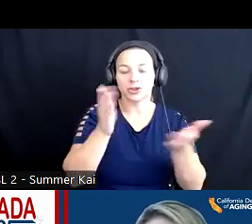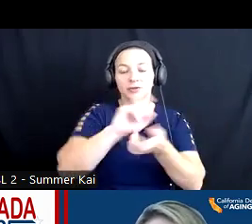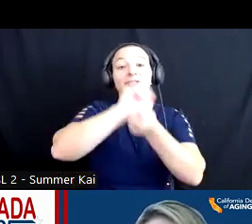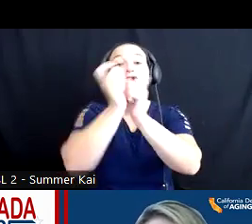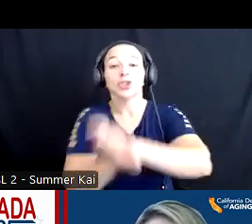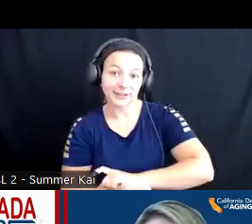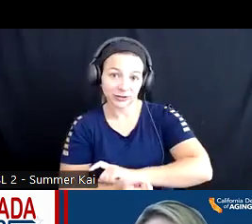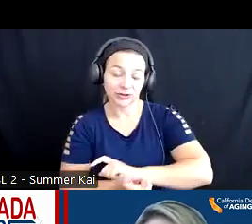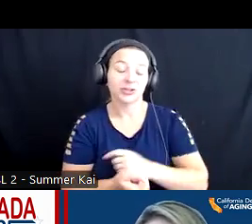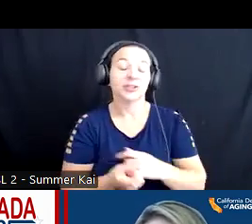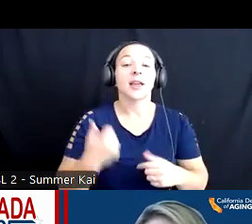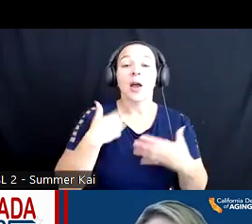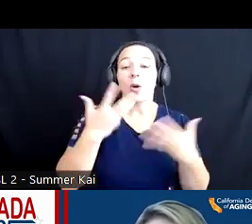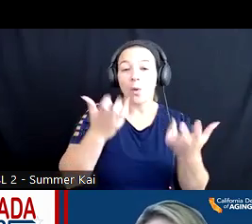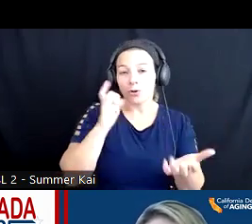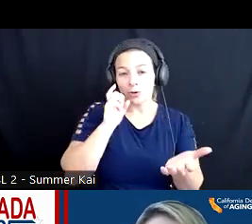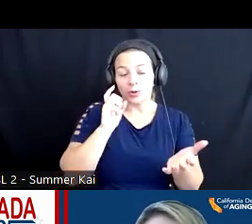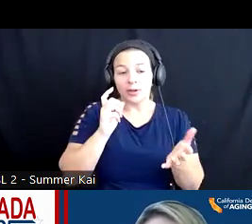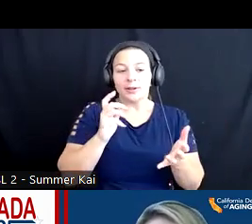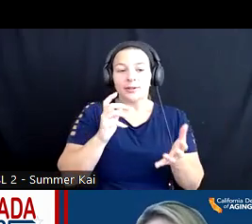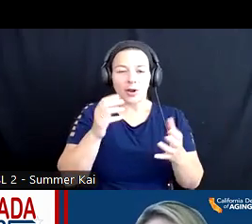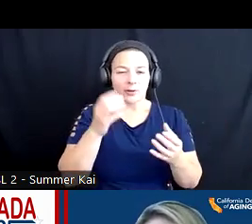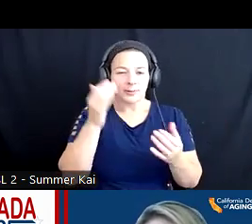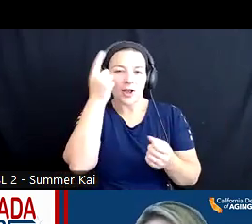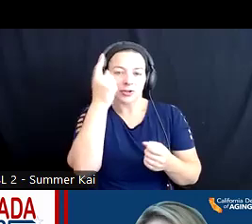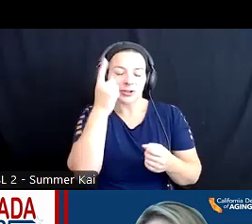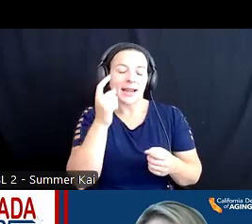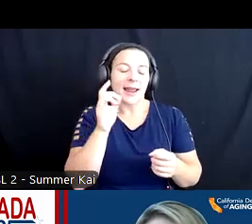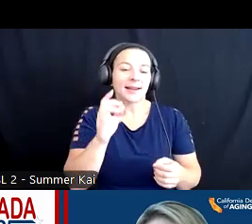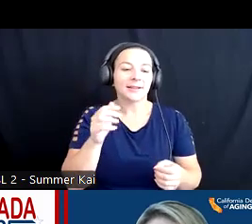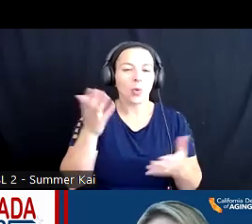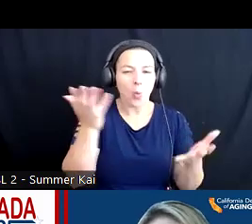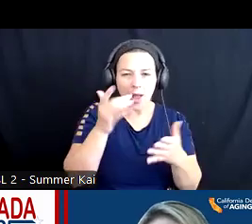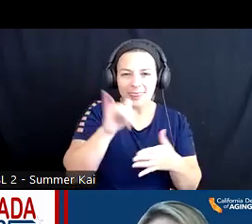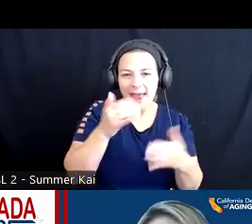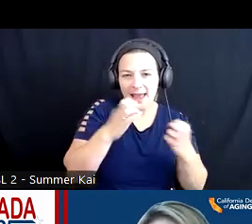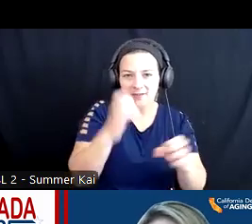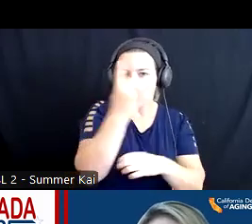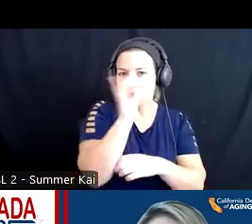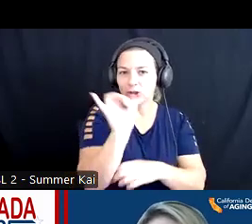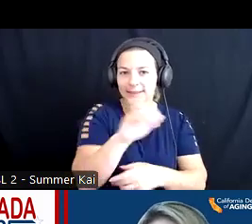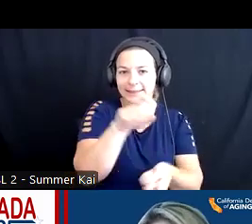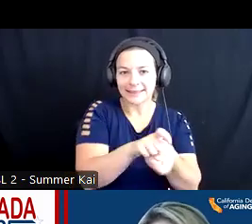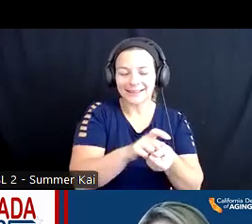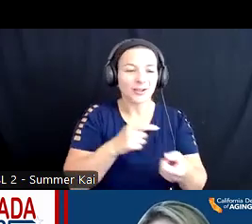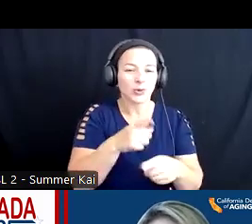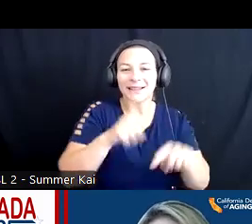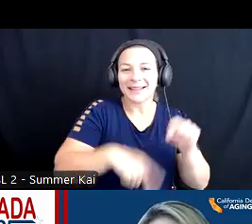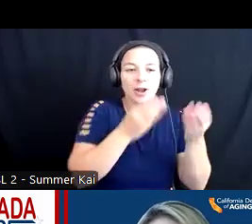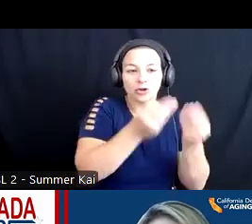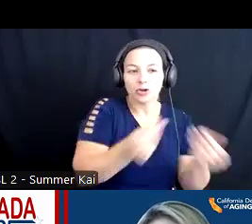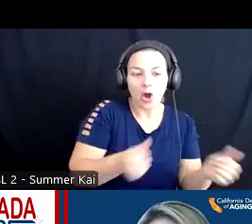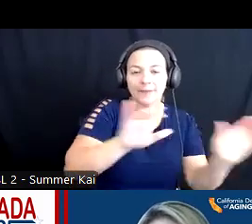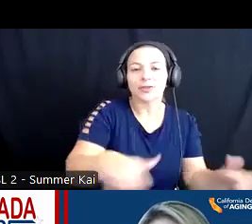wanted to give us a few seconds to ground what these efforts are, because you really can't solve the challenges of